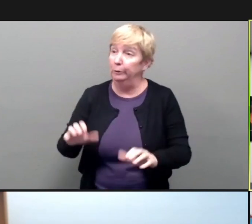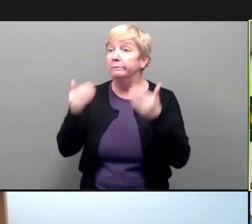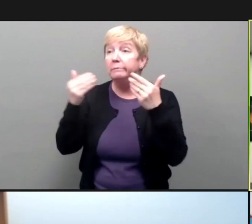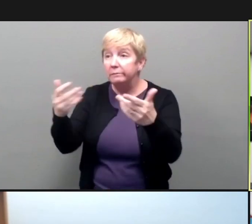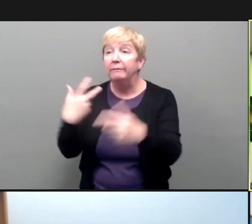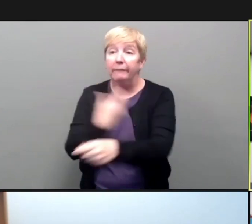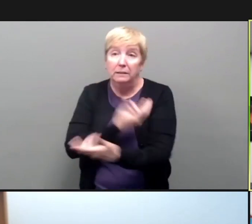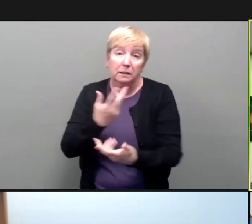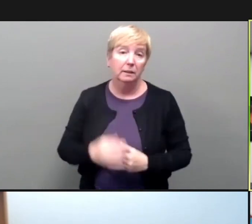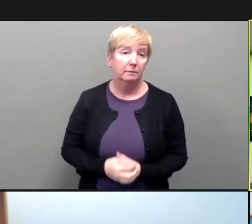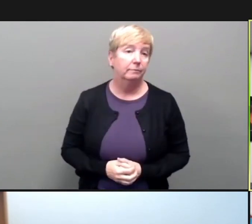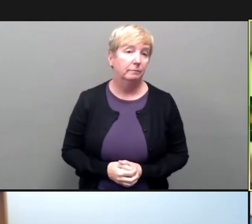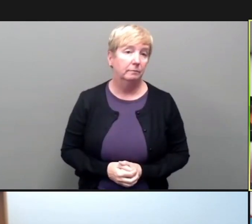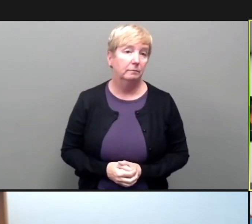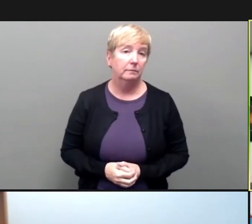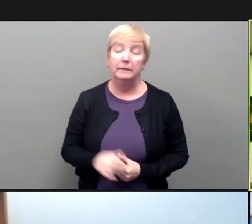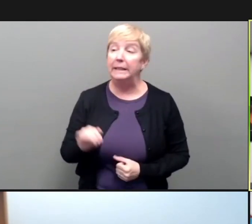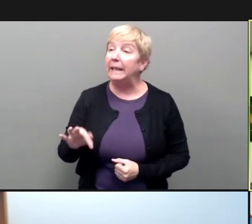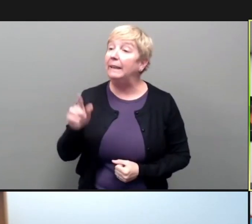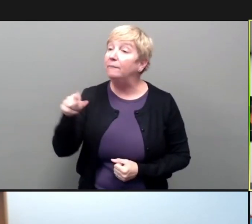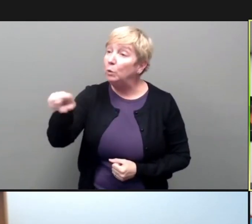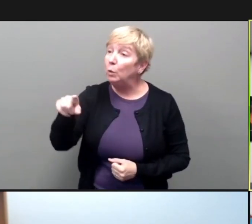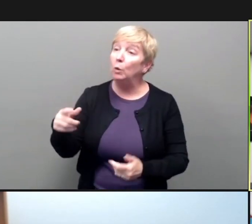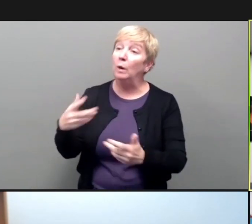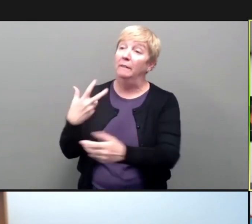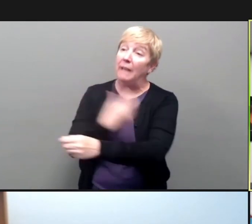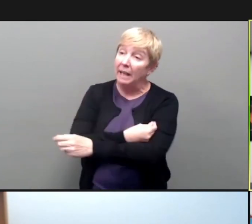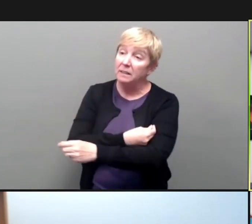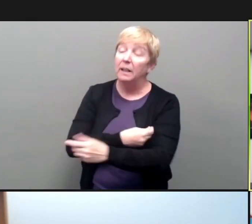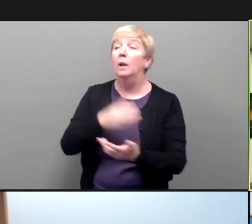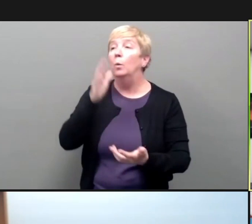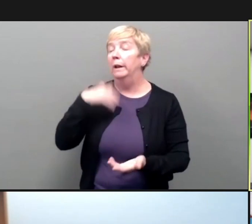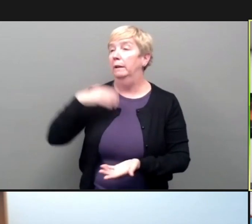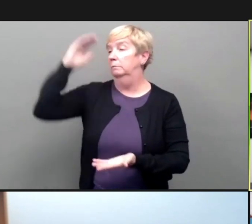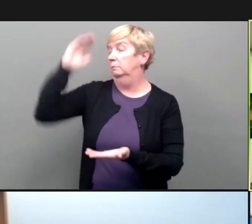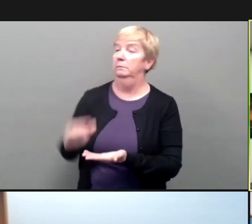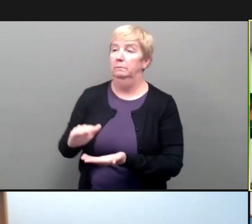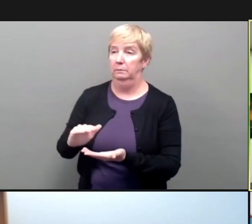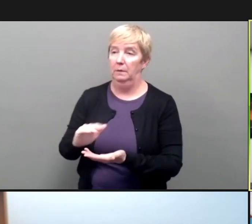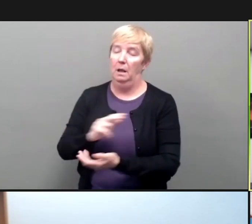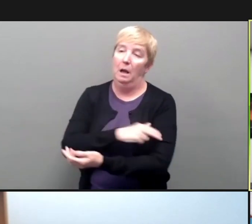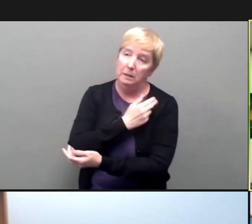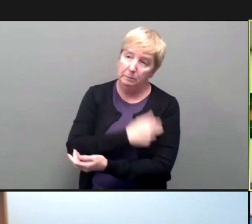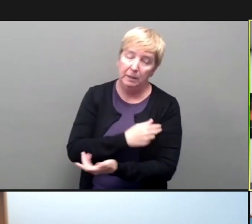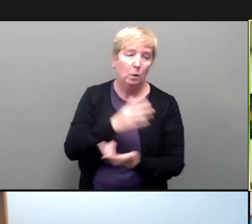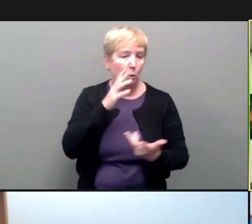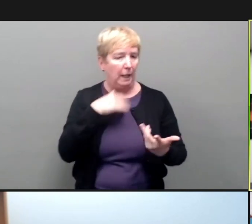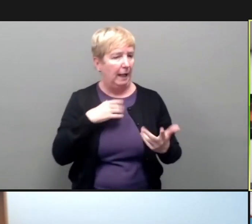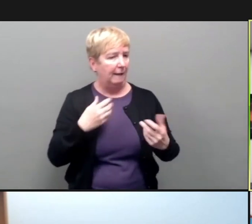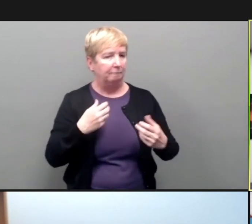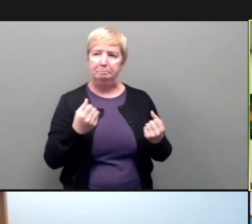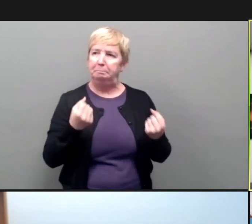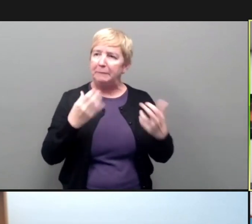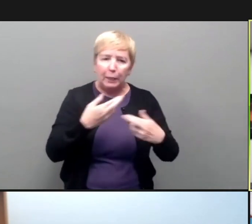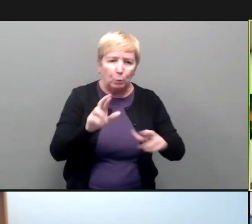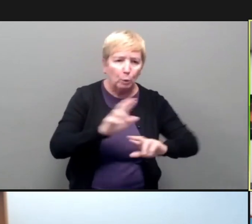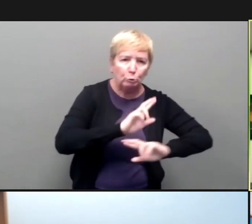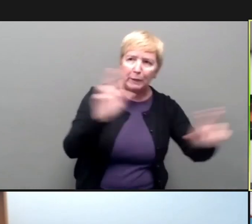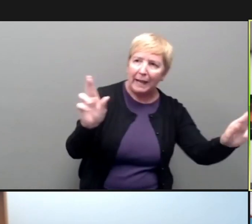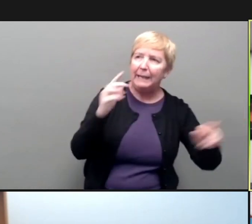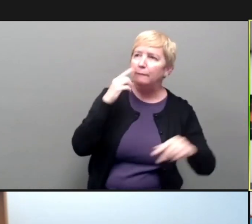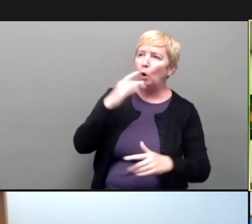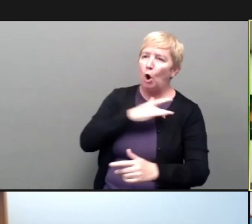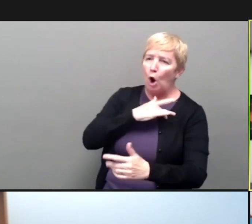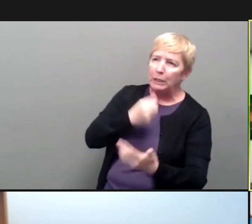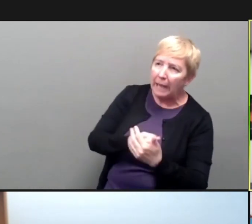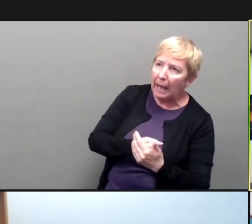vaccinated. We won't have hardly any COVID hospital admissions. We'll have room for people with heart attacks and strokes like we don't